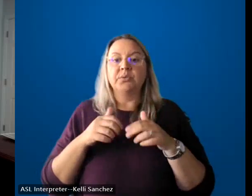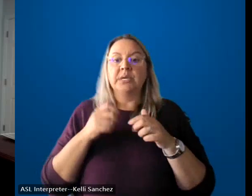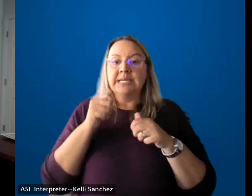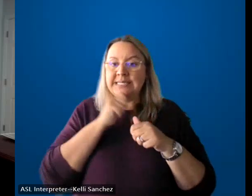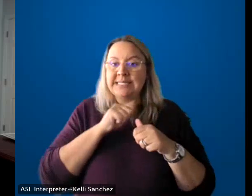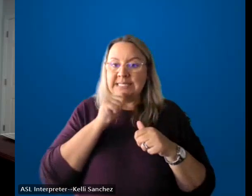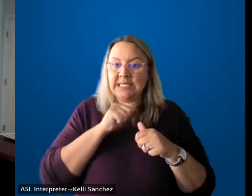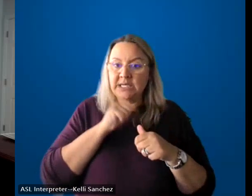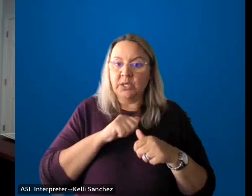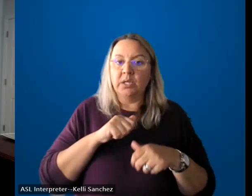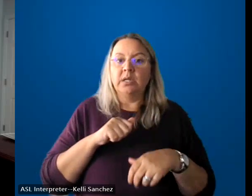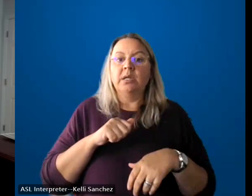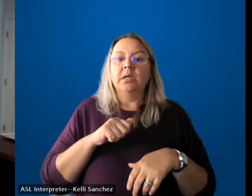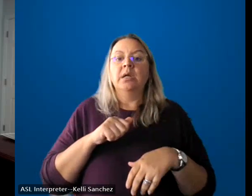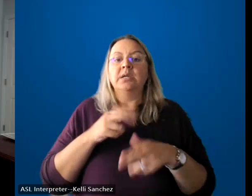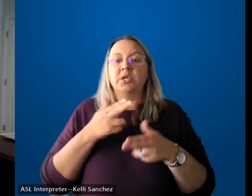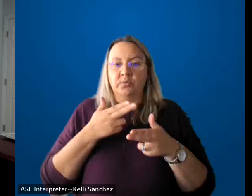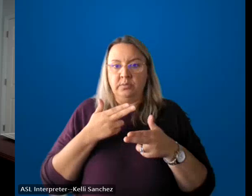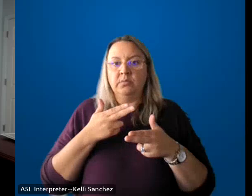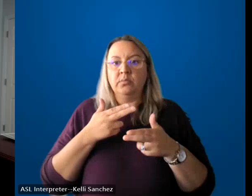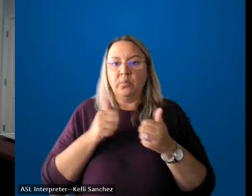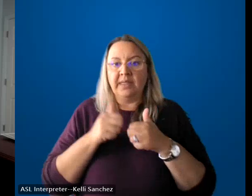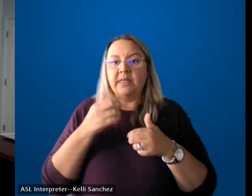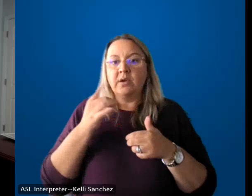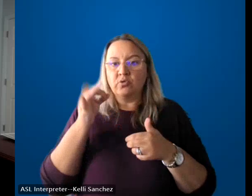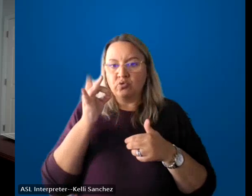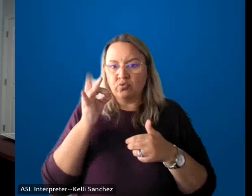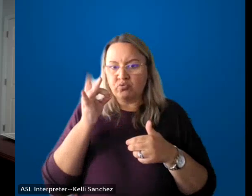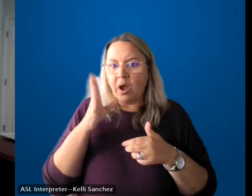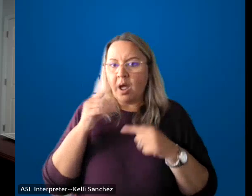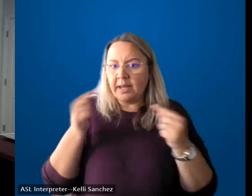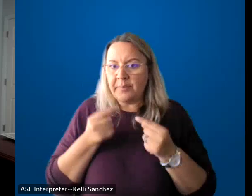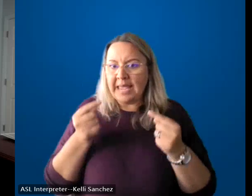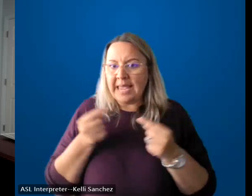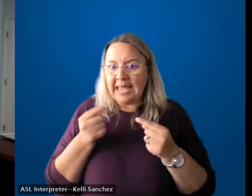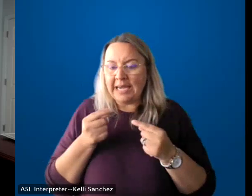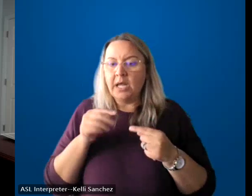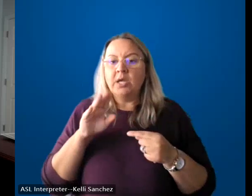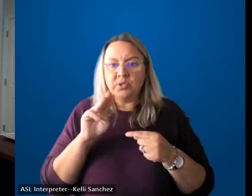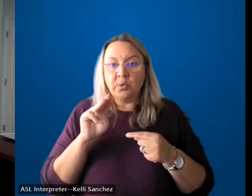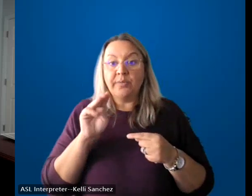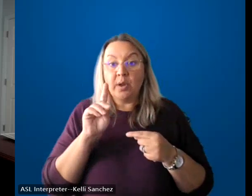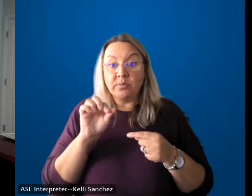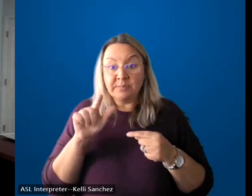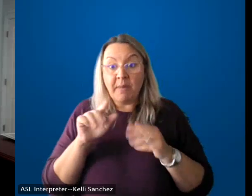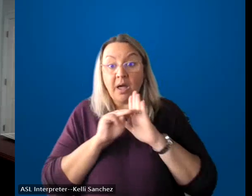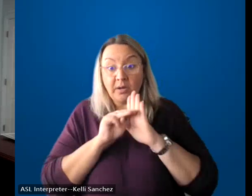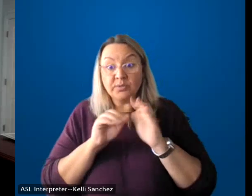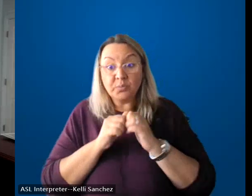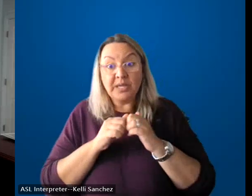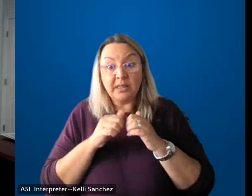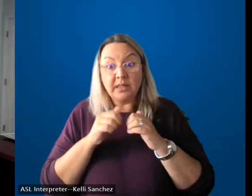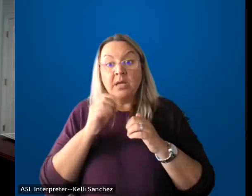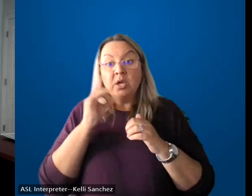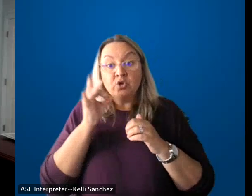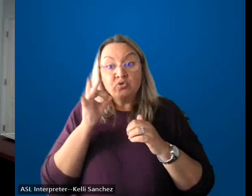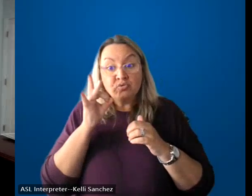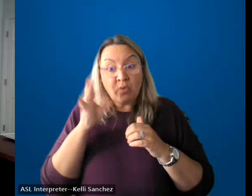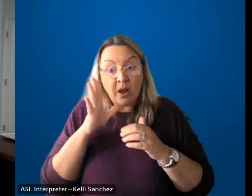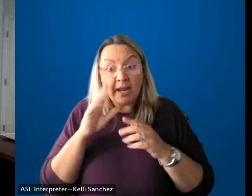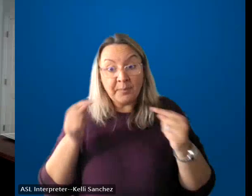with chronic pain. So, there were models to deal with chronic pain that were holistic, that